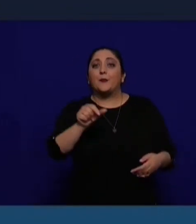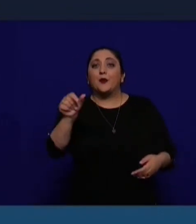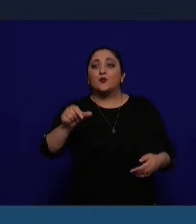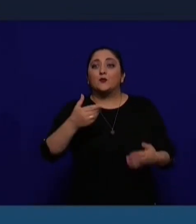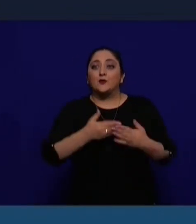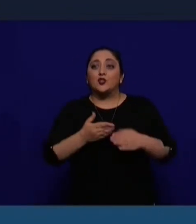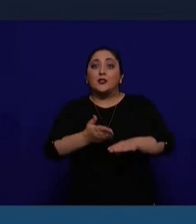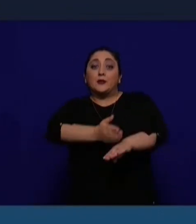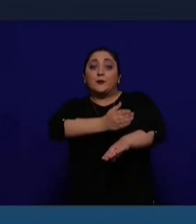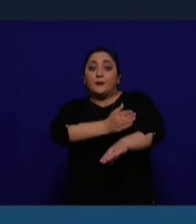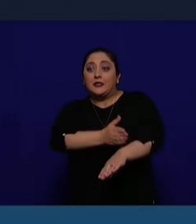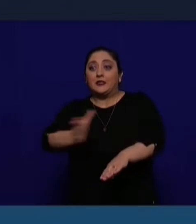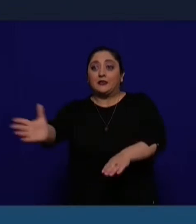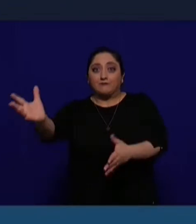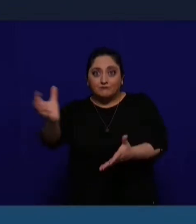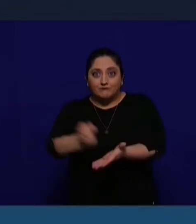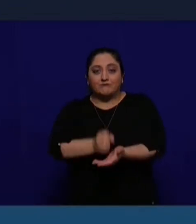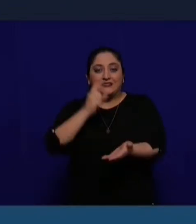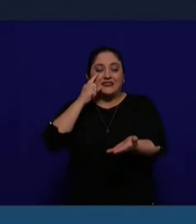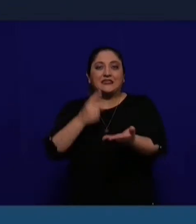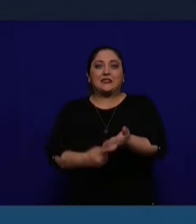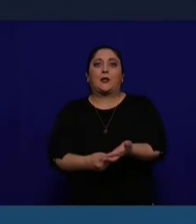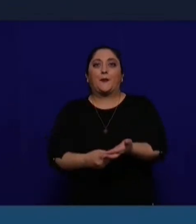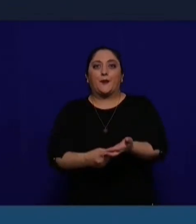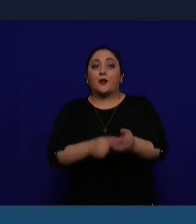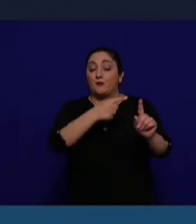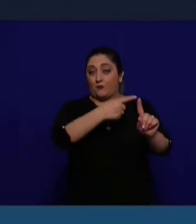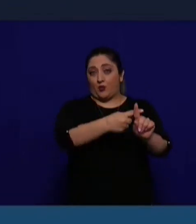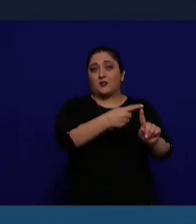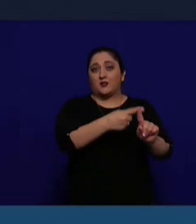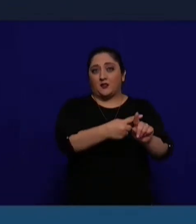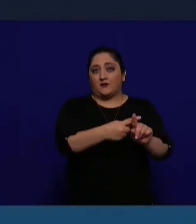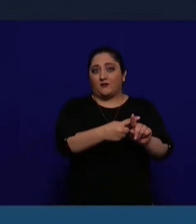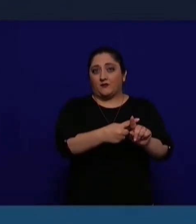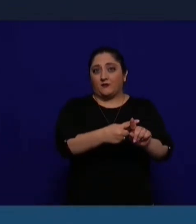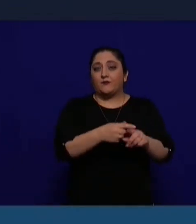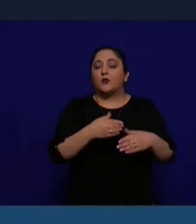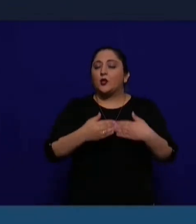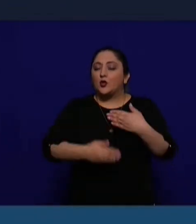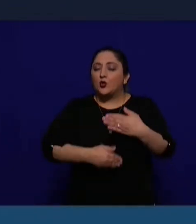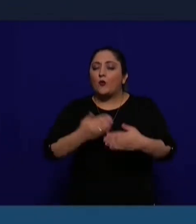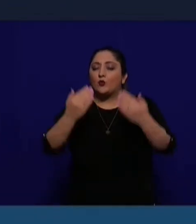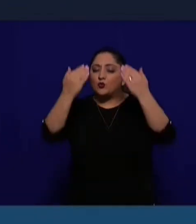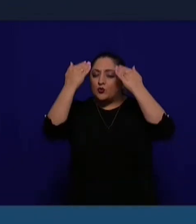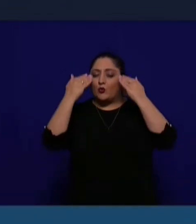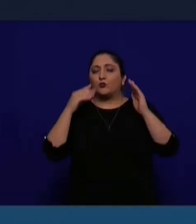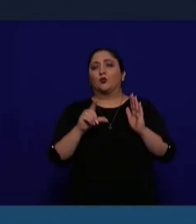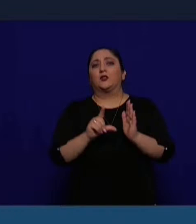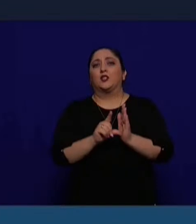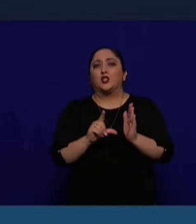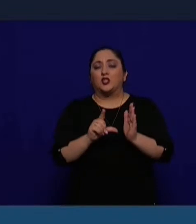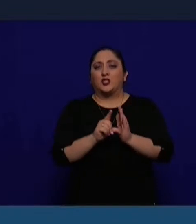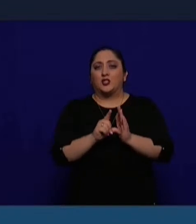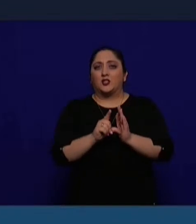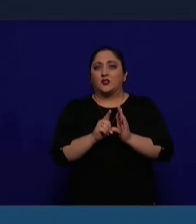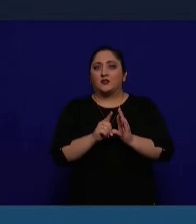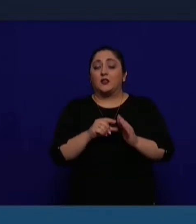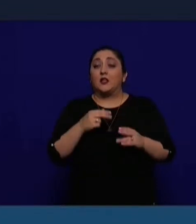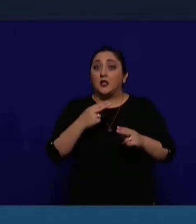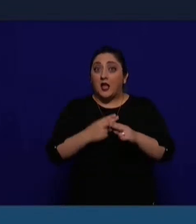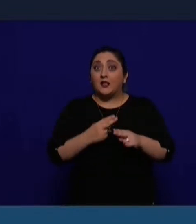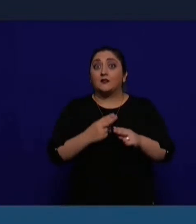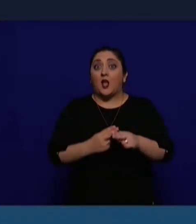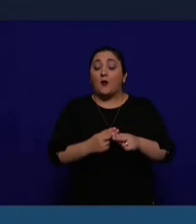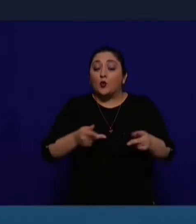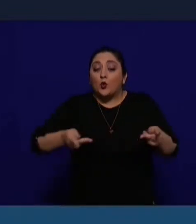naqbdu dawk il-cases li huma pożittivi, għaddejjin b'diversi miżuri fil-post bħalissa li kienu qegħdin